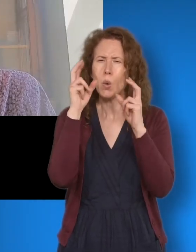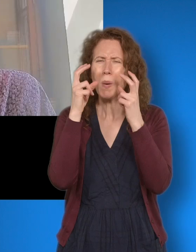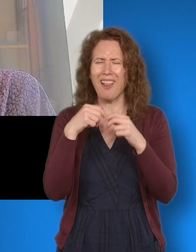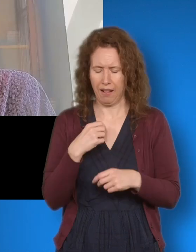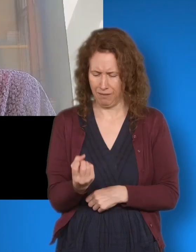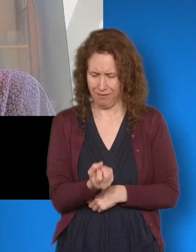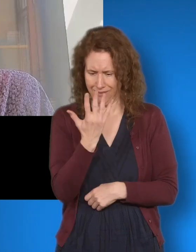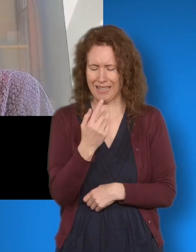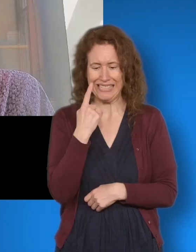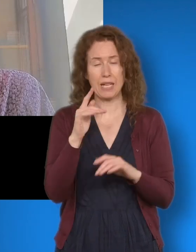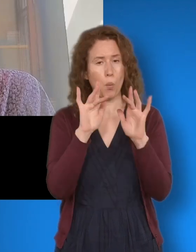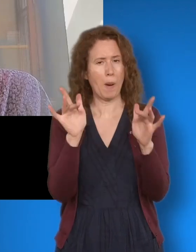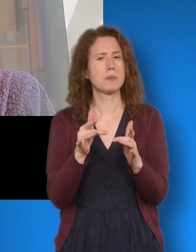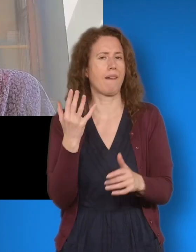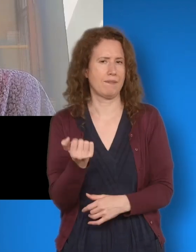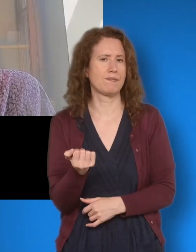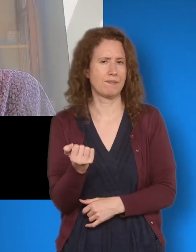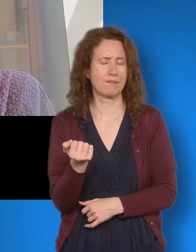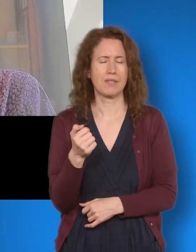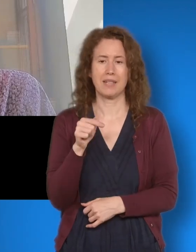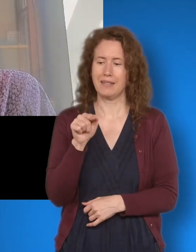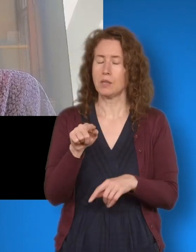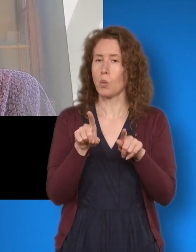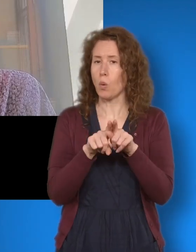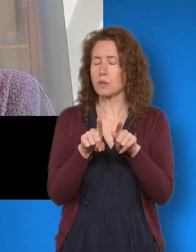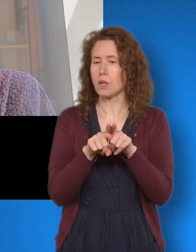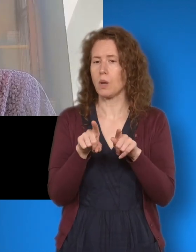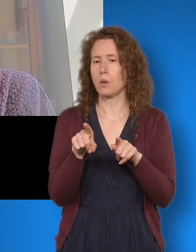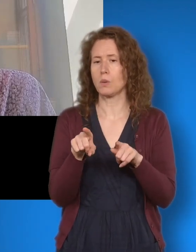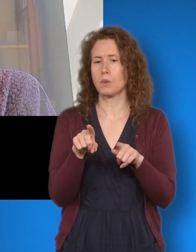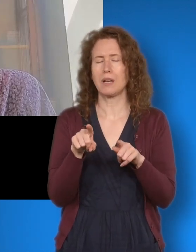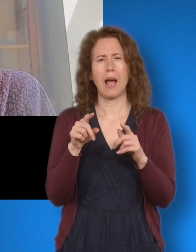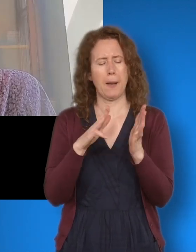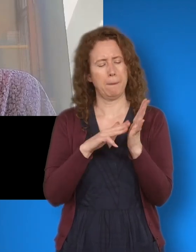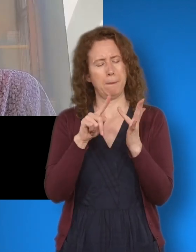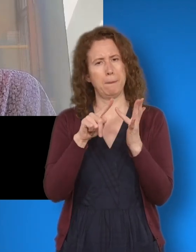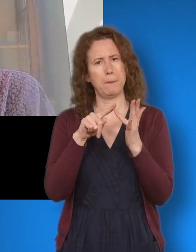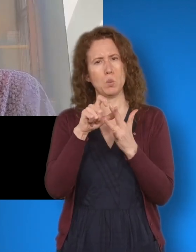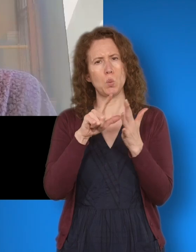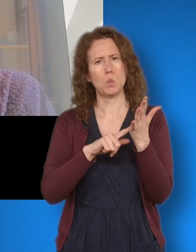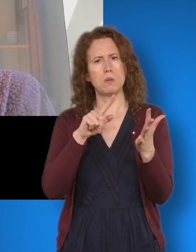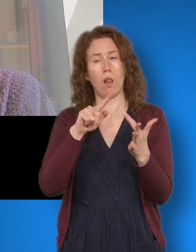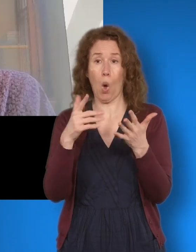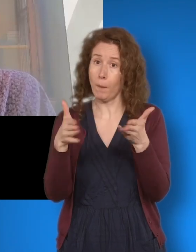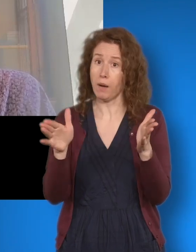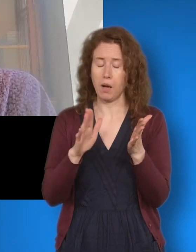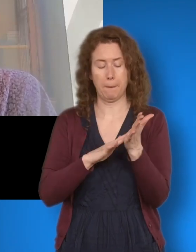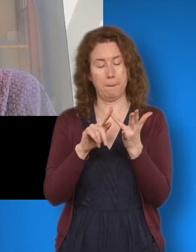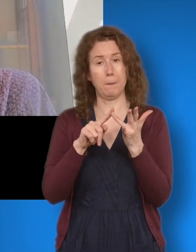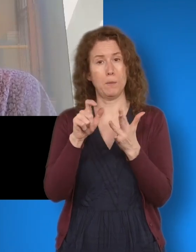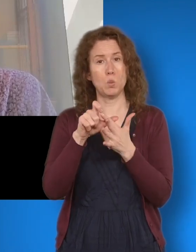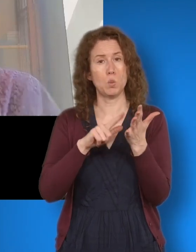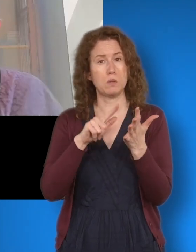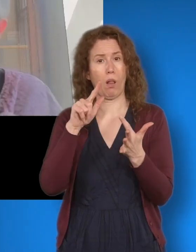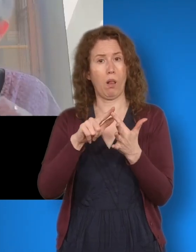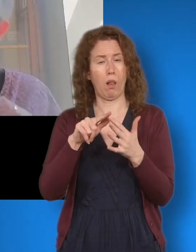see the website. There is also a Moodle hub, an open Moodle hub that we